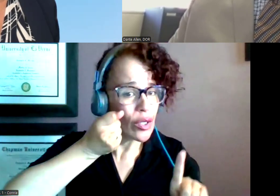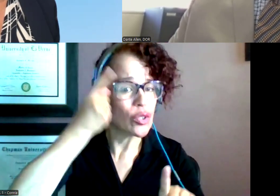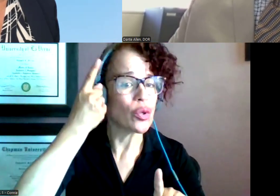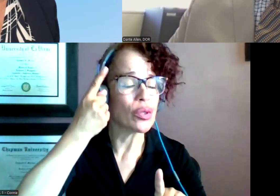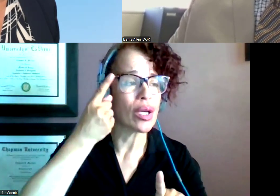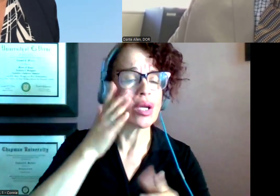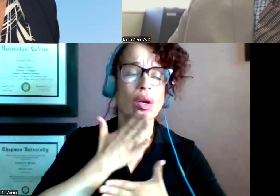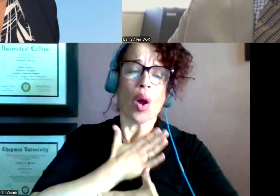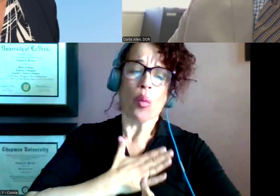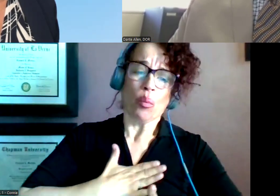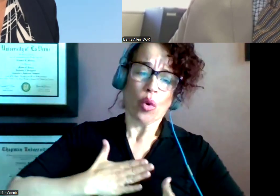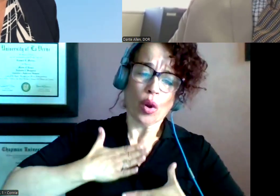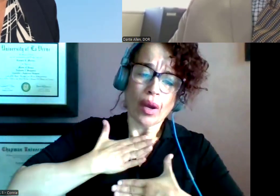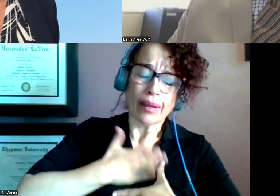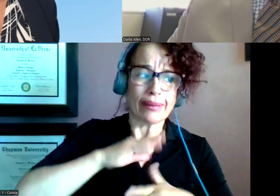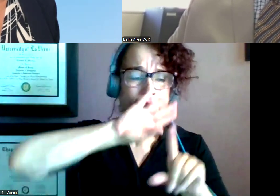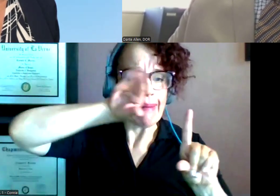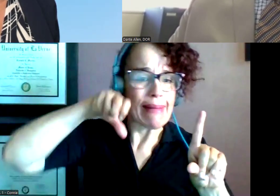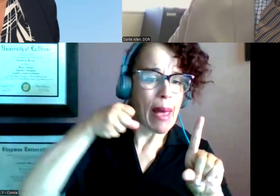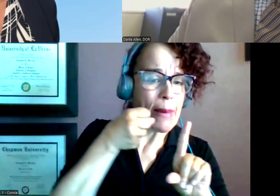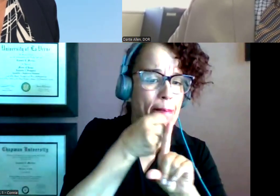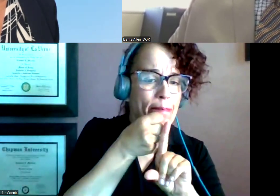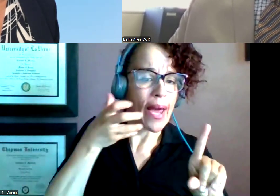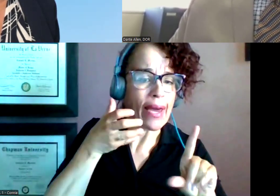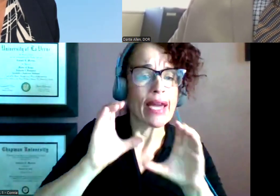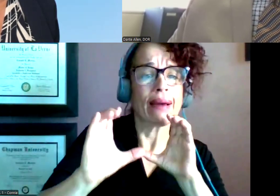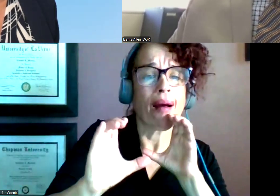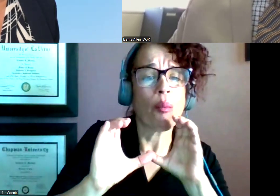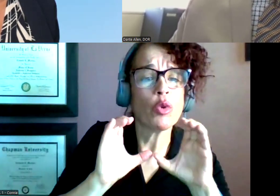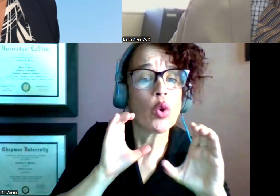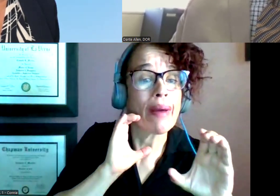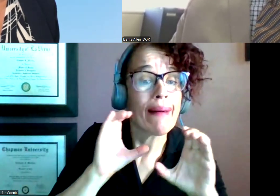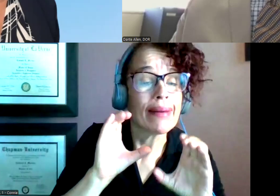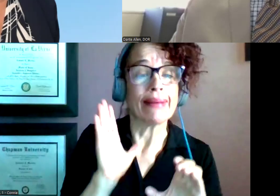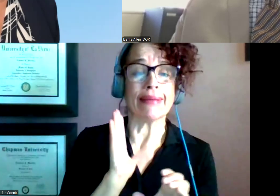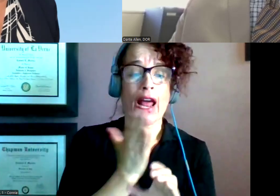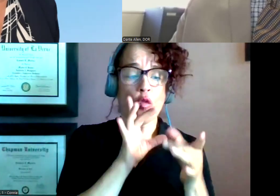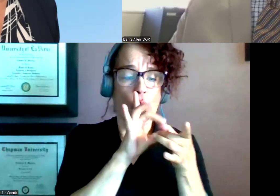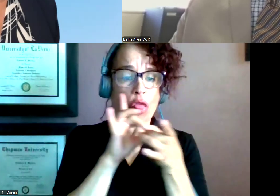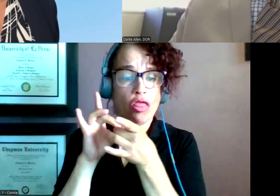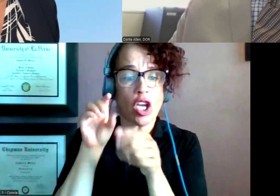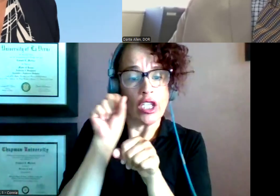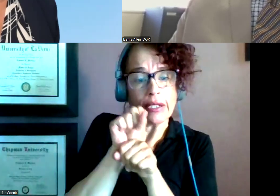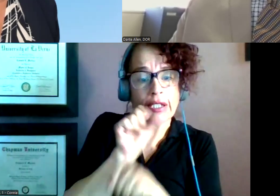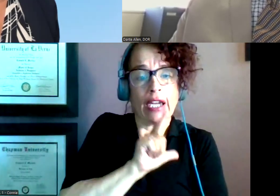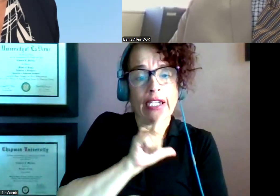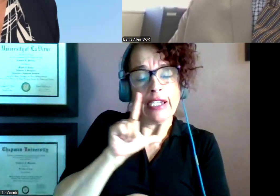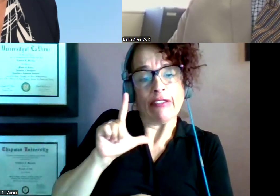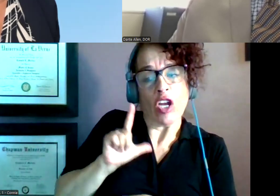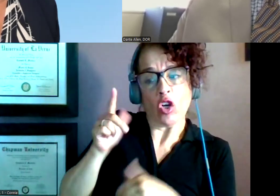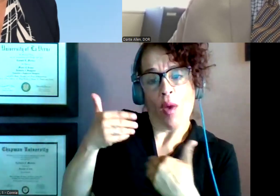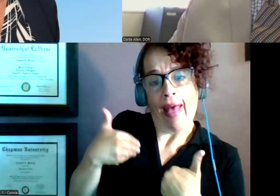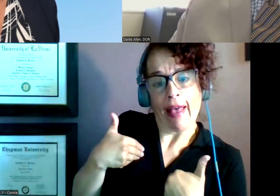and appreciates the impact that communications and our relationship with elected officials can